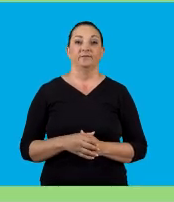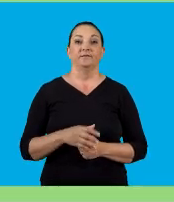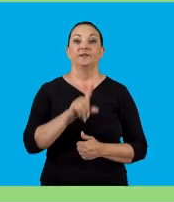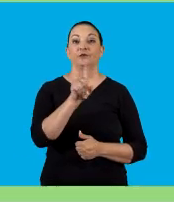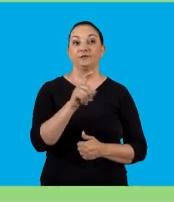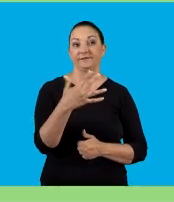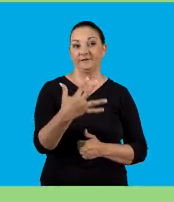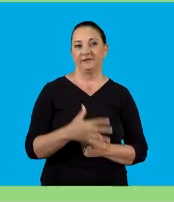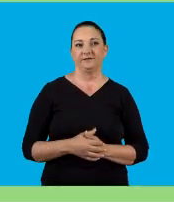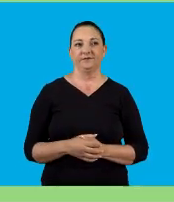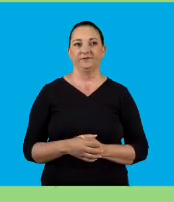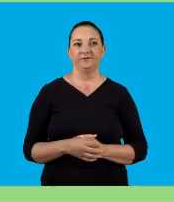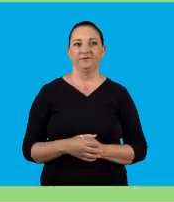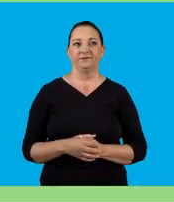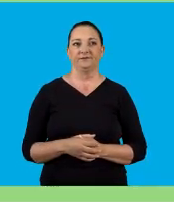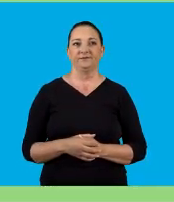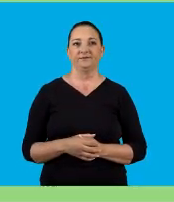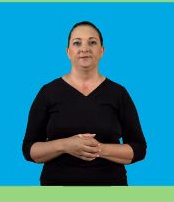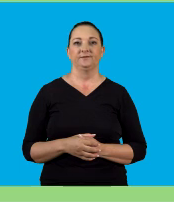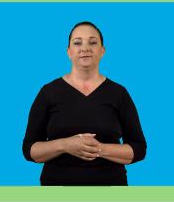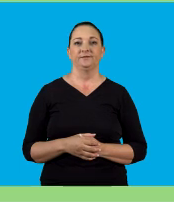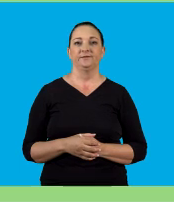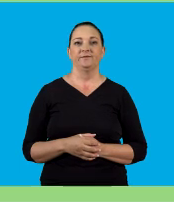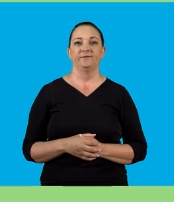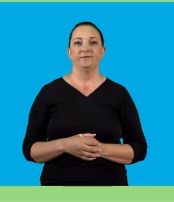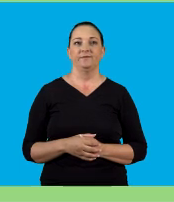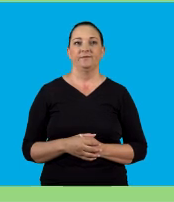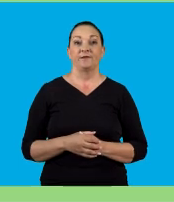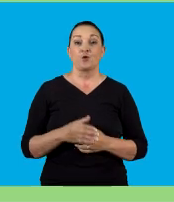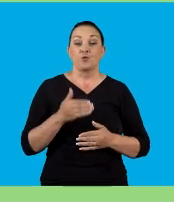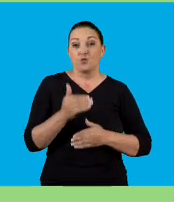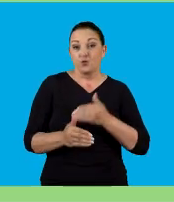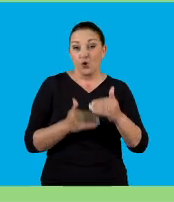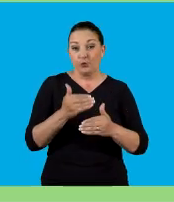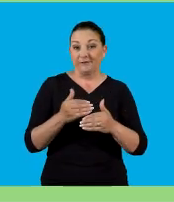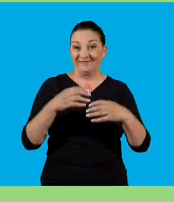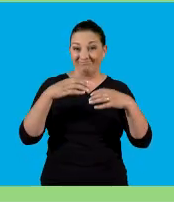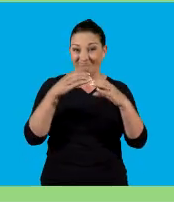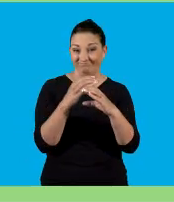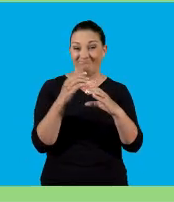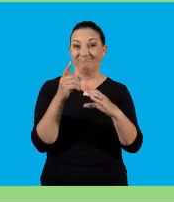Moving on to question 5. Question 5 says, name the main processes,